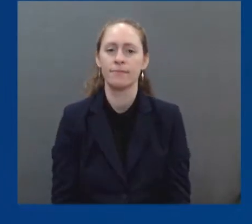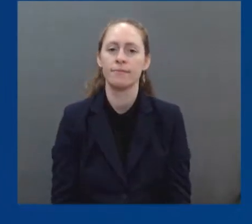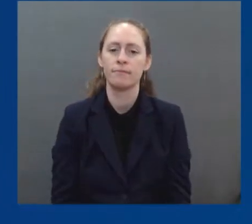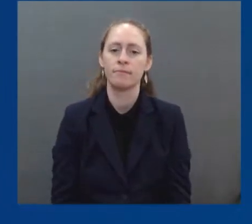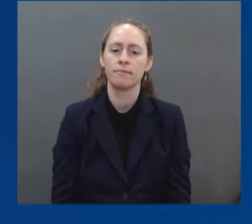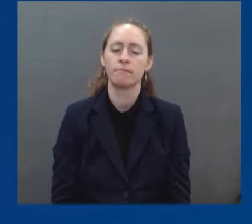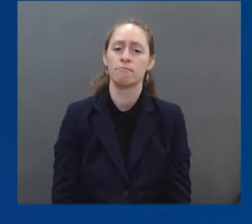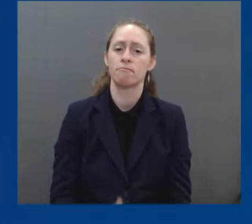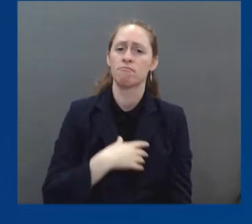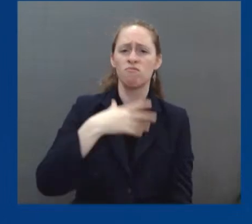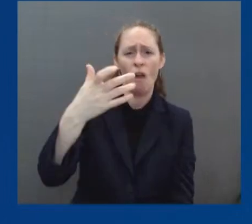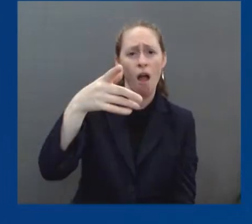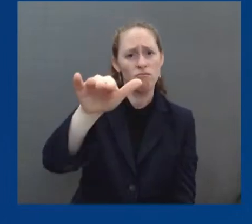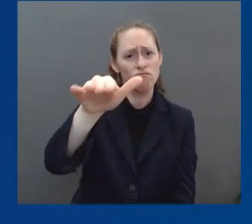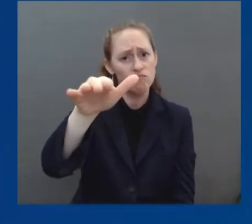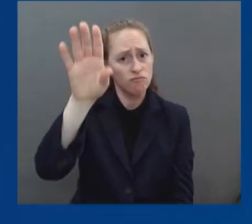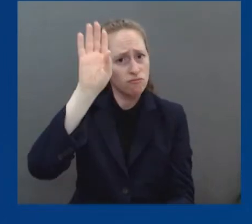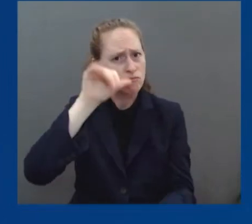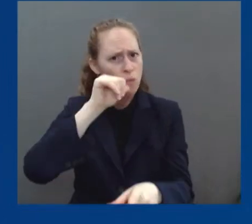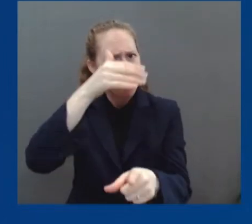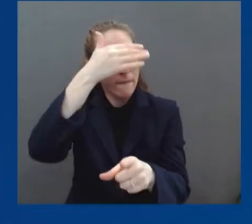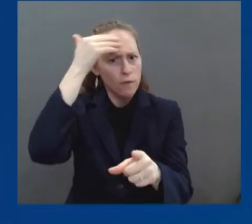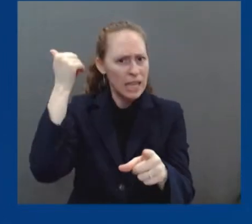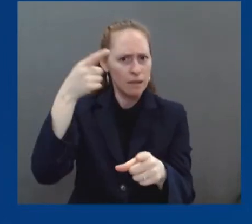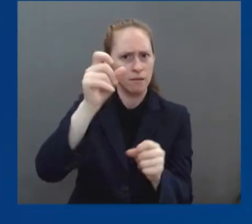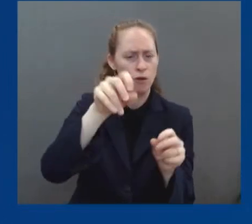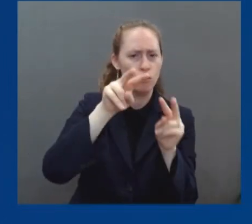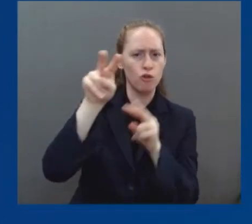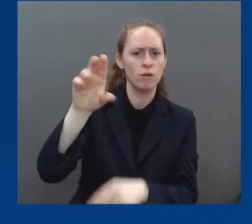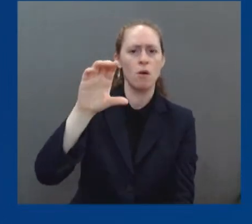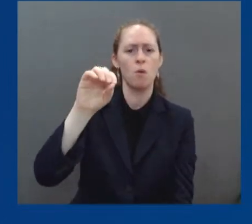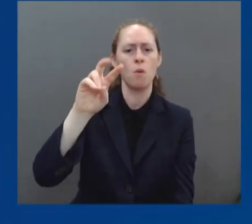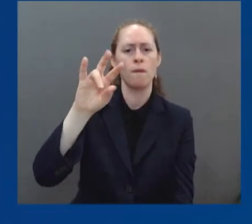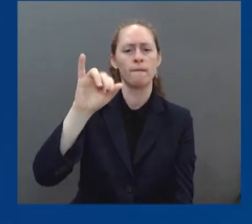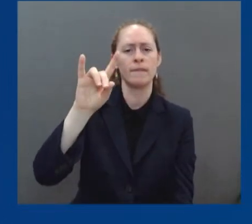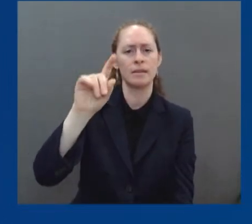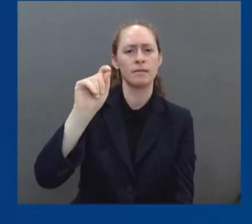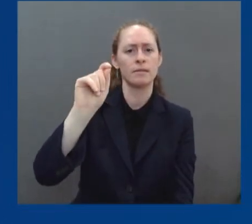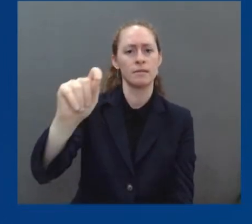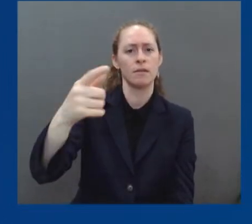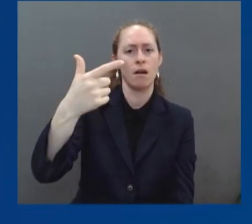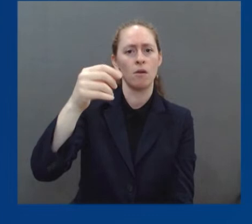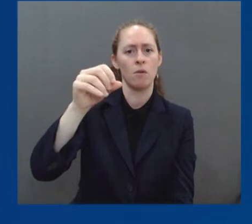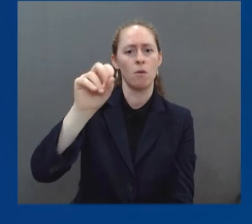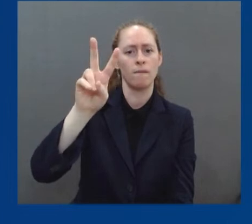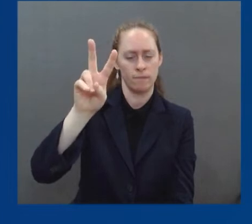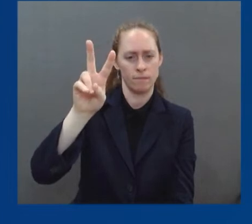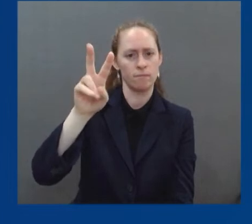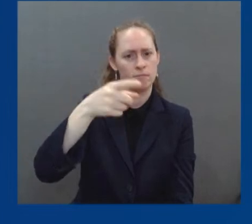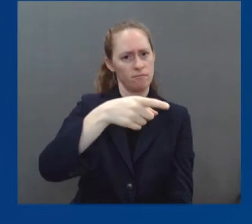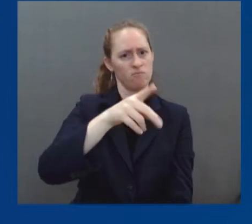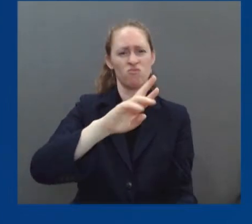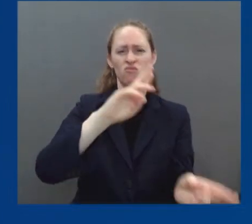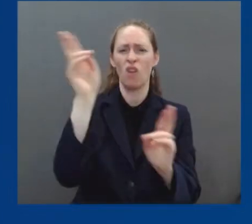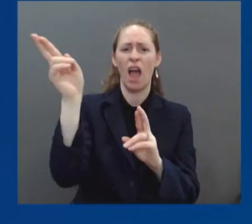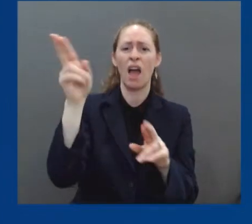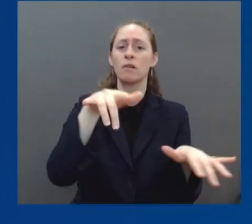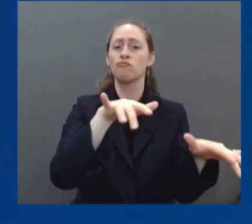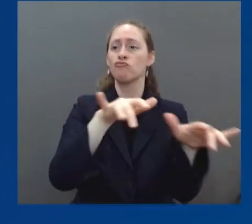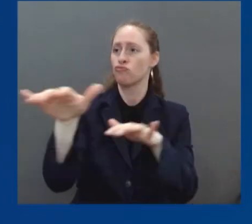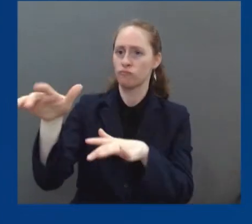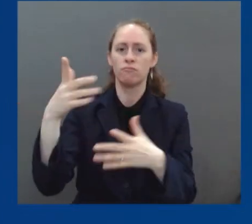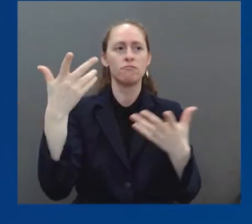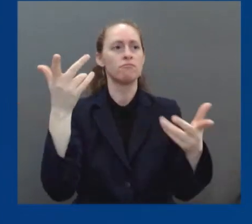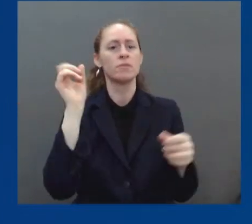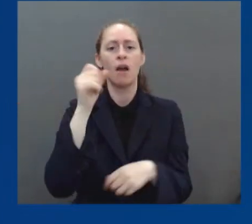covid.gov, where we can get one-stop shopping of all the information that you'll need to help you navigate decisions